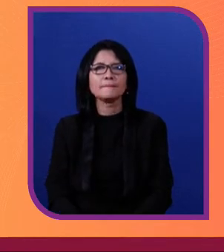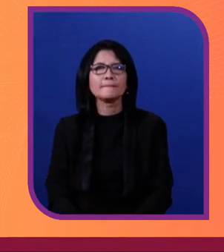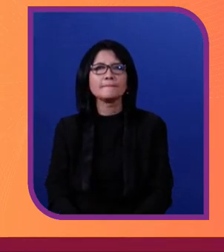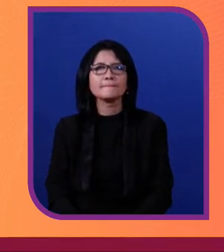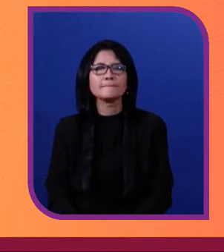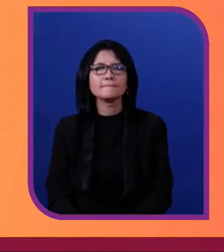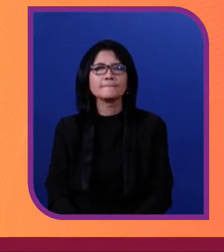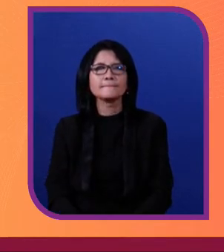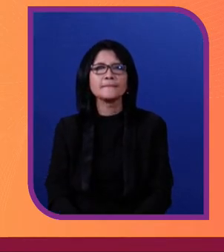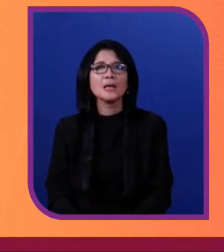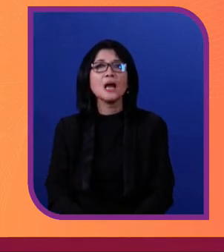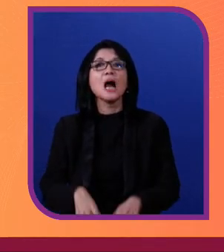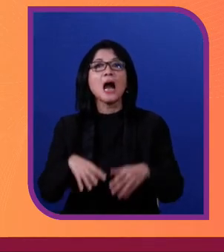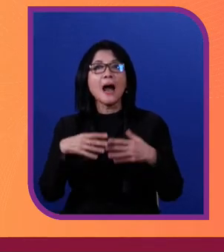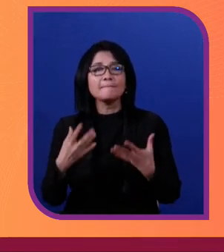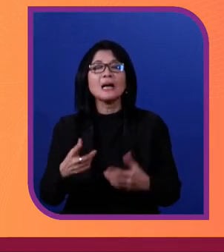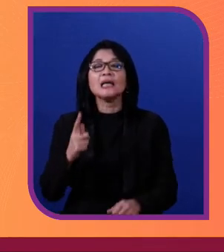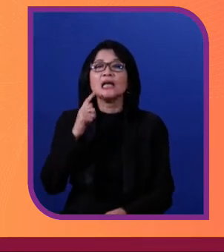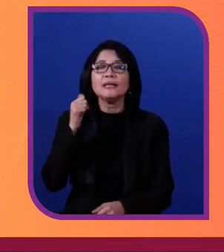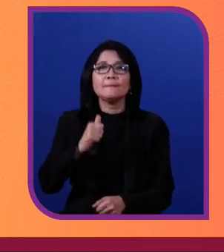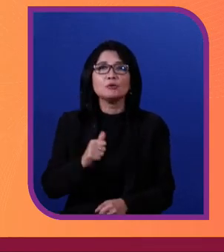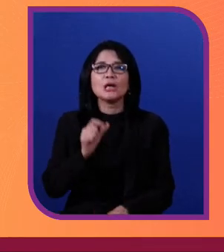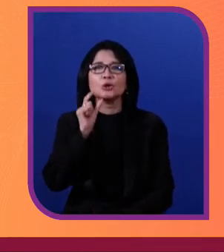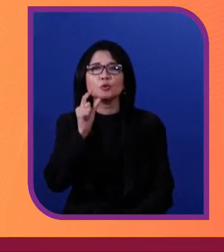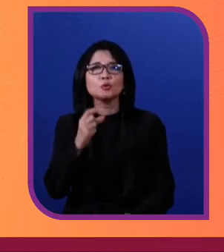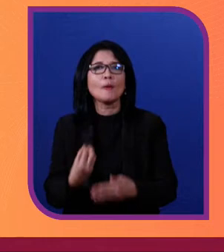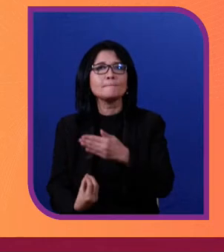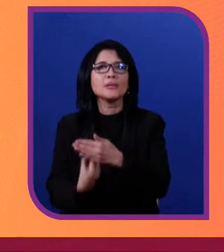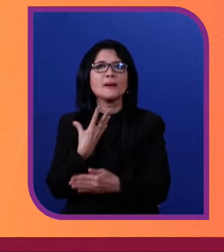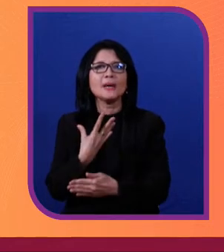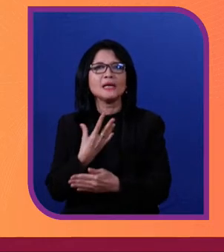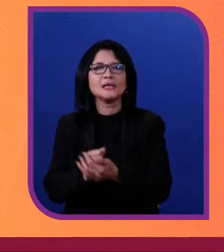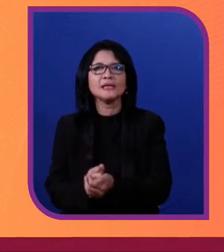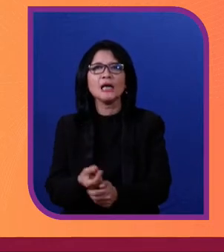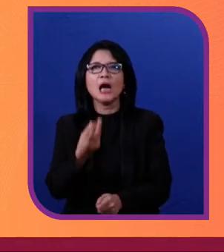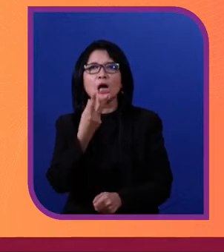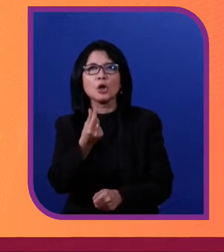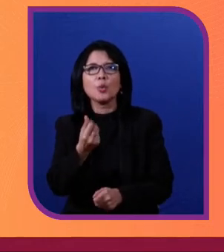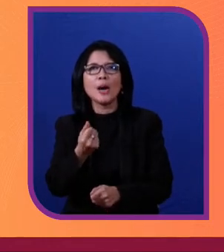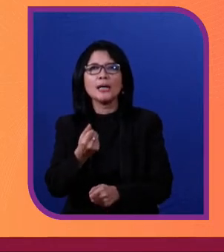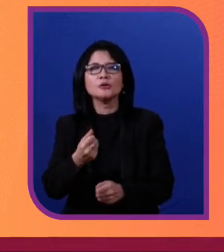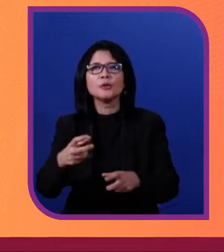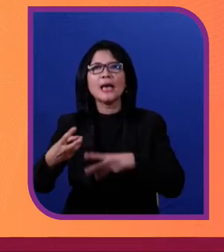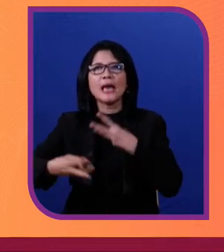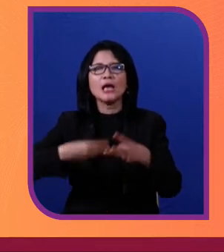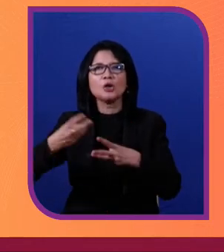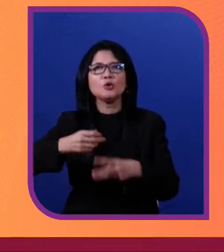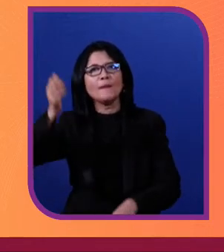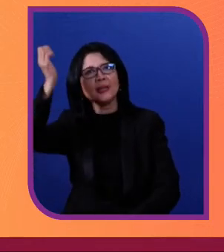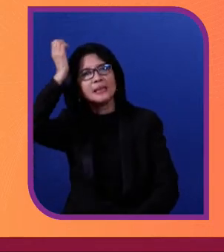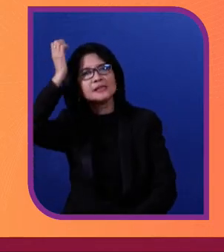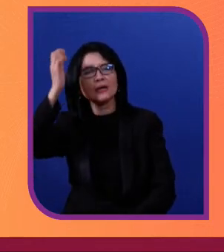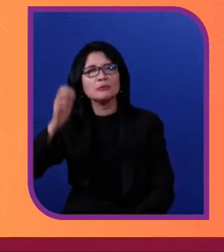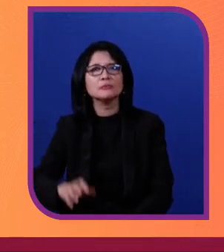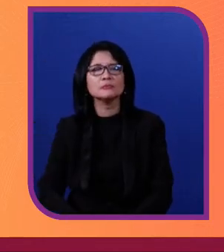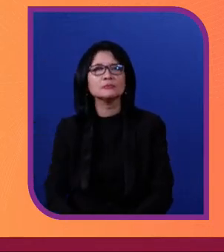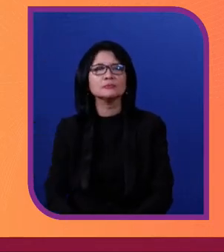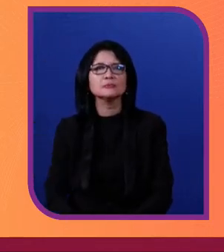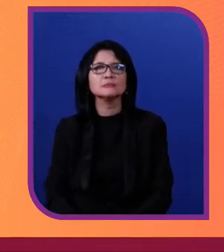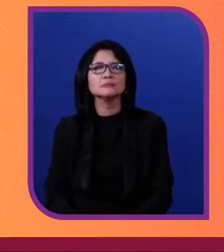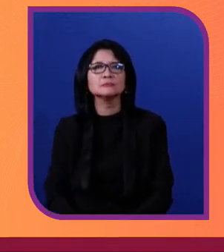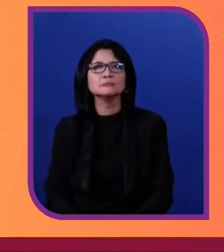achsanul screen phones and Industry invest in seeking syukur tapi lebih survei er contact us